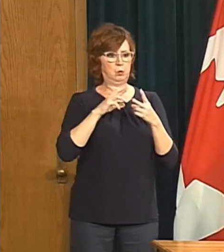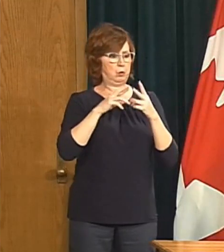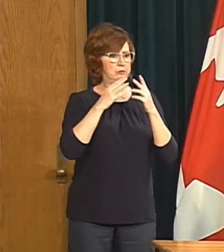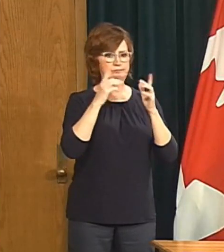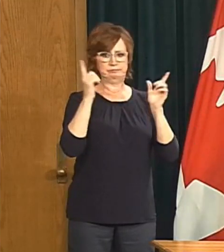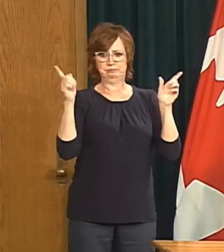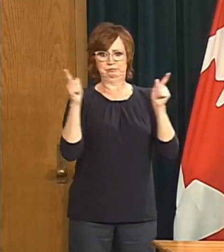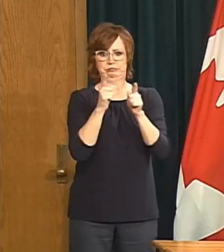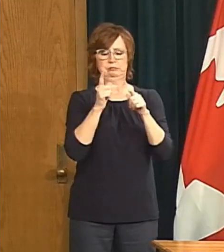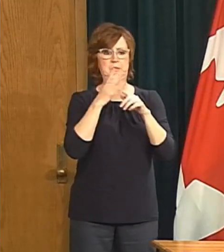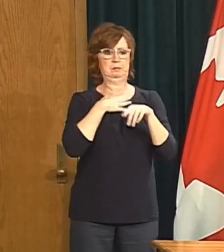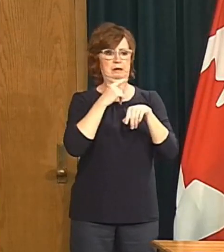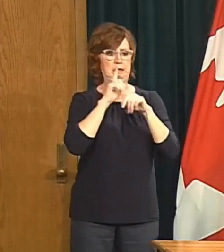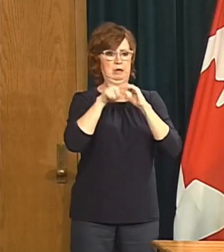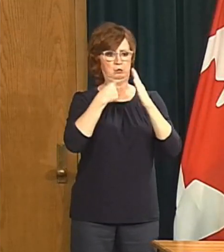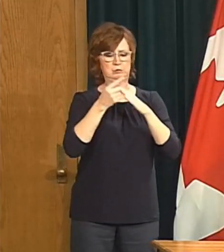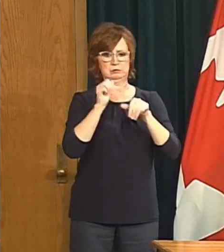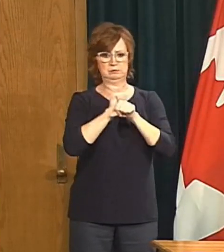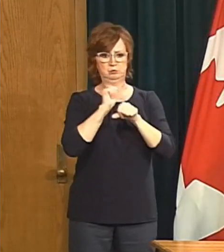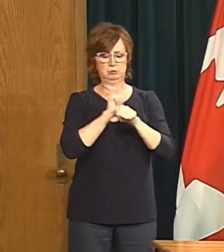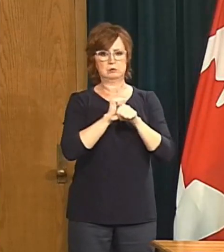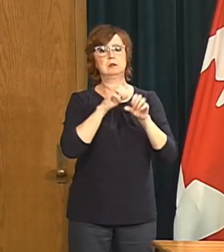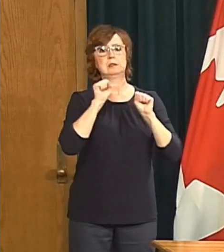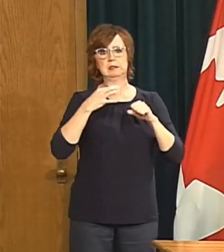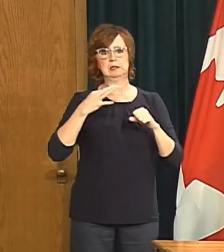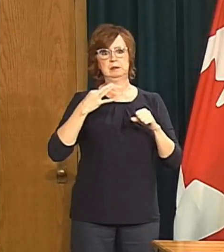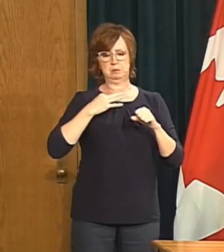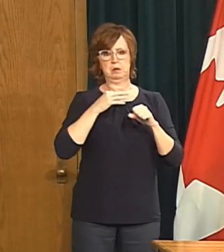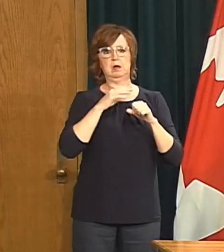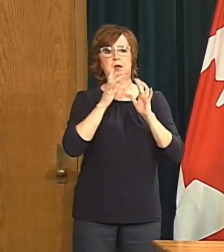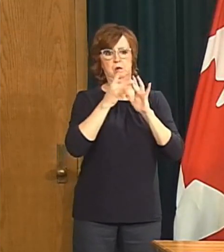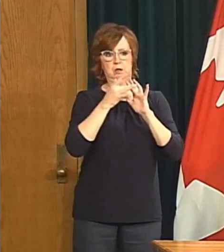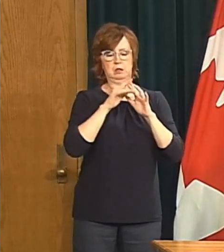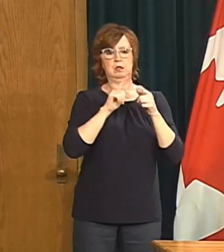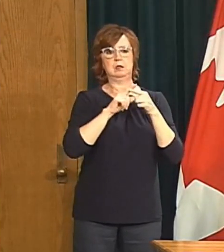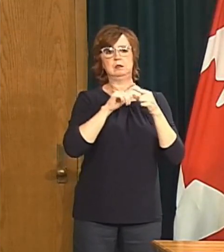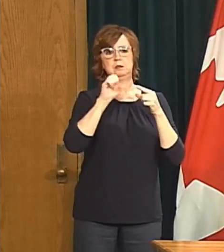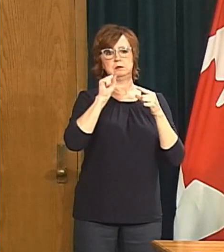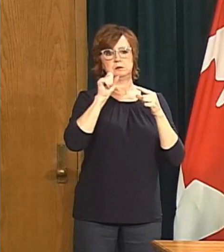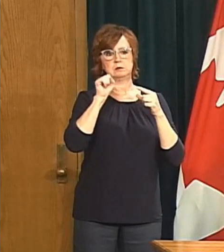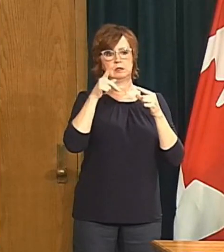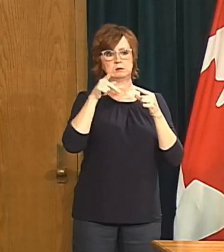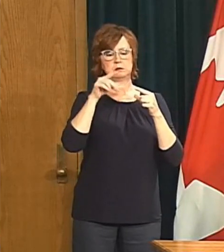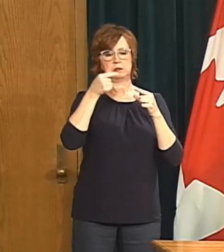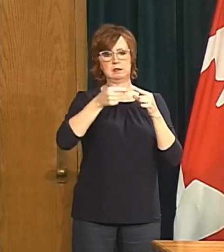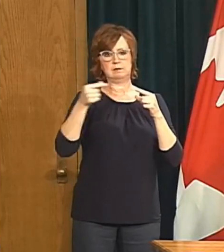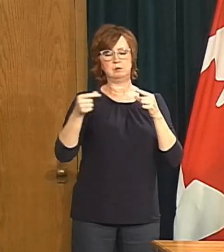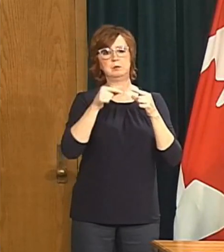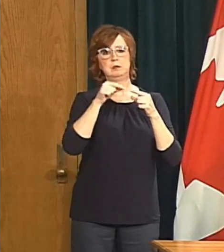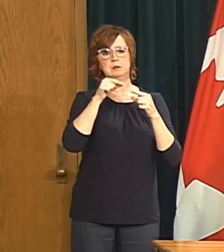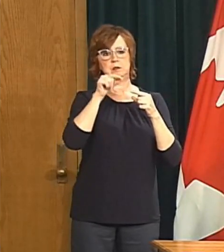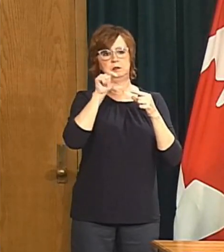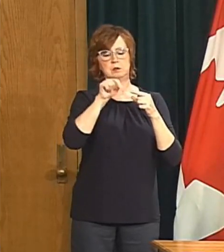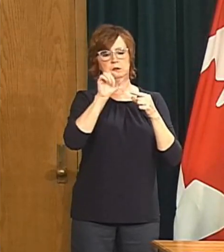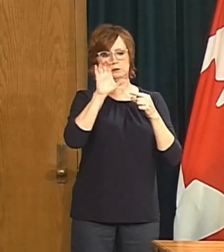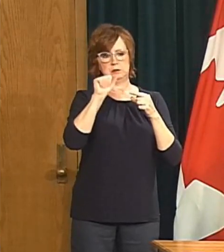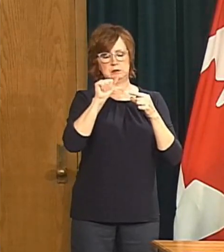to the business page of the COVID-19 portal on the Saskatchewan government website,